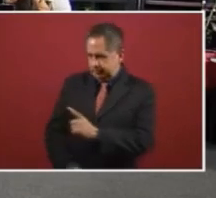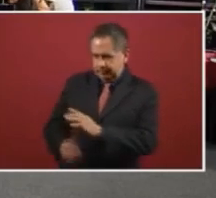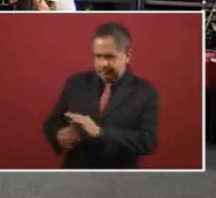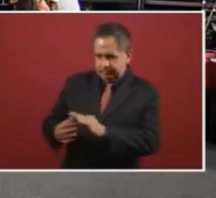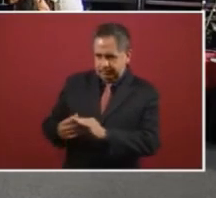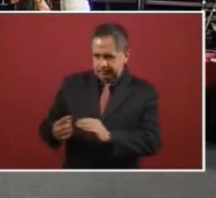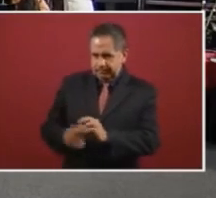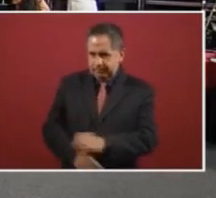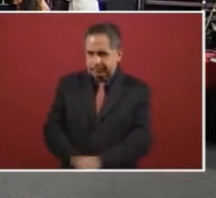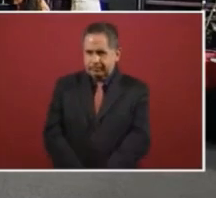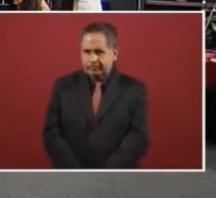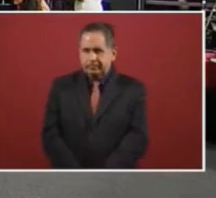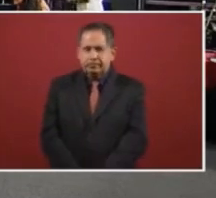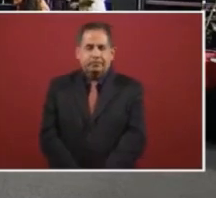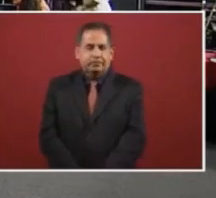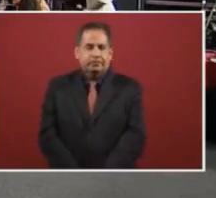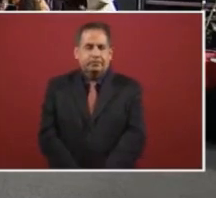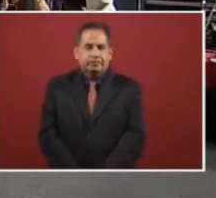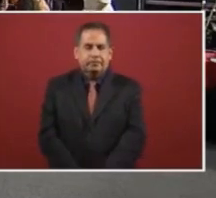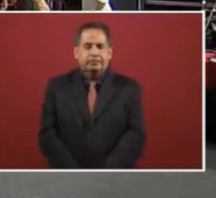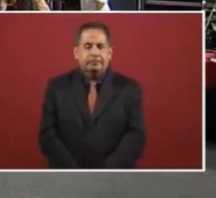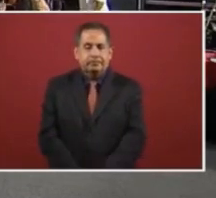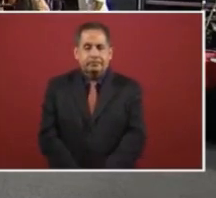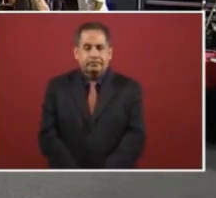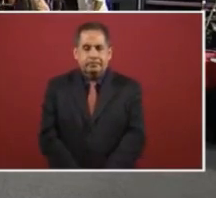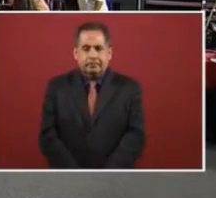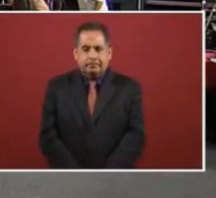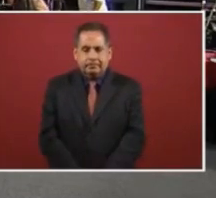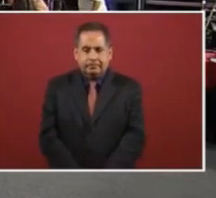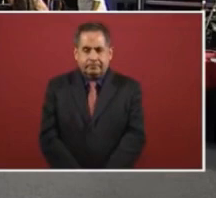So now let's see.